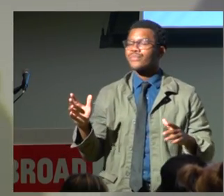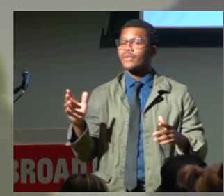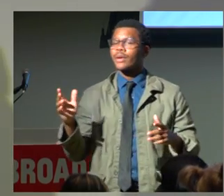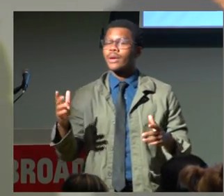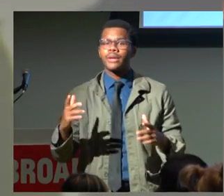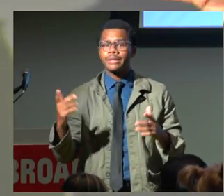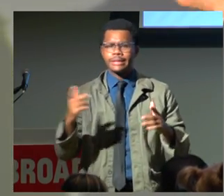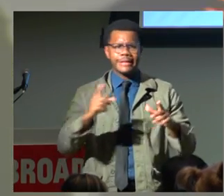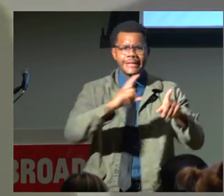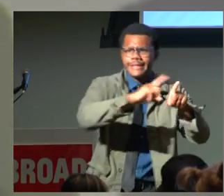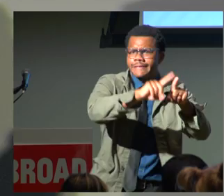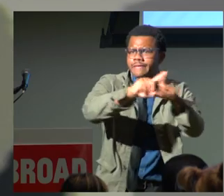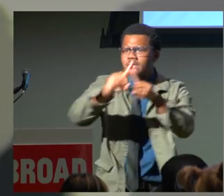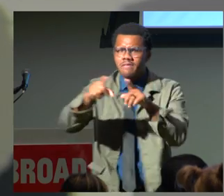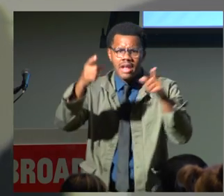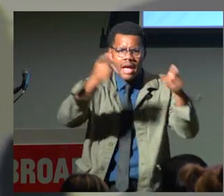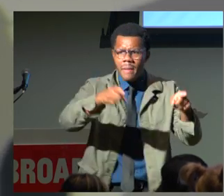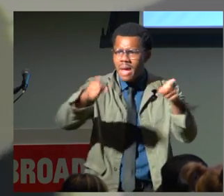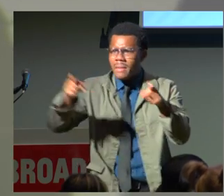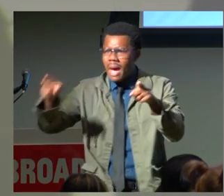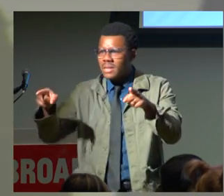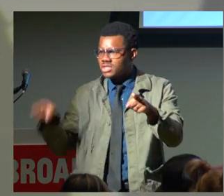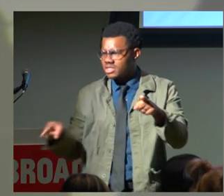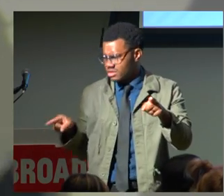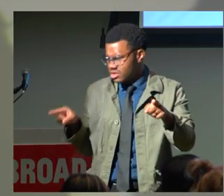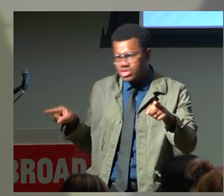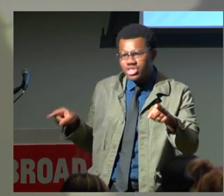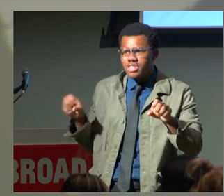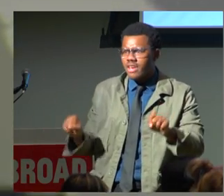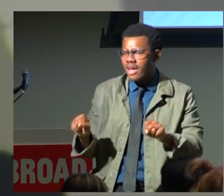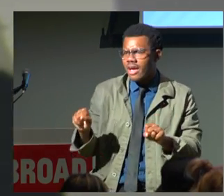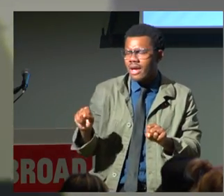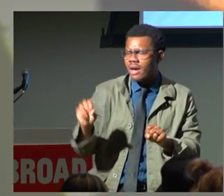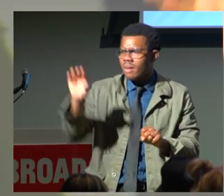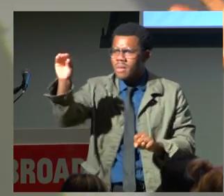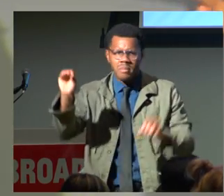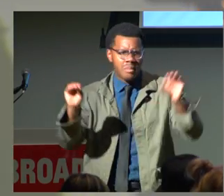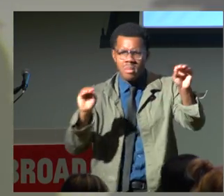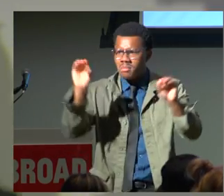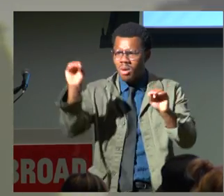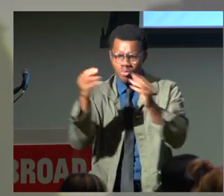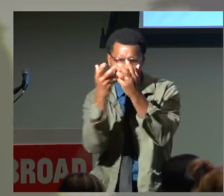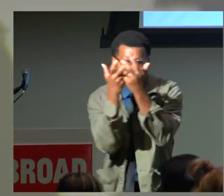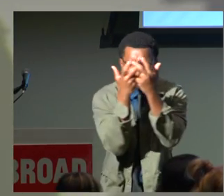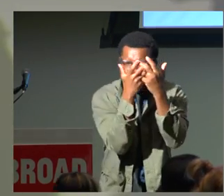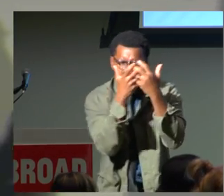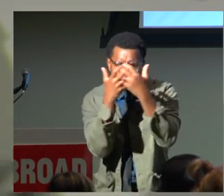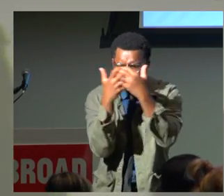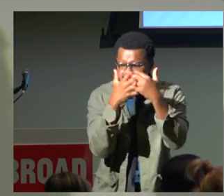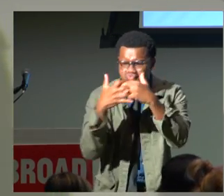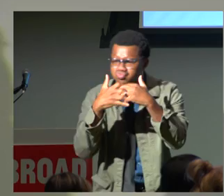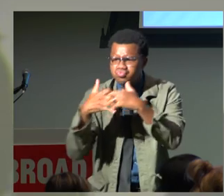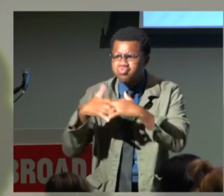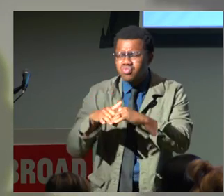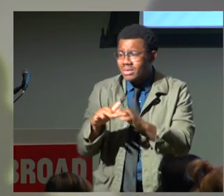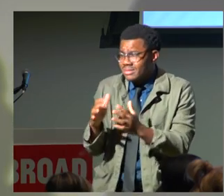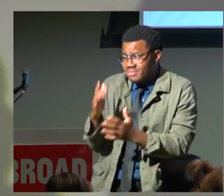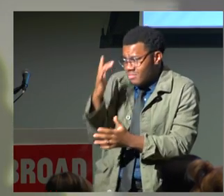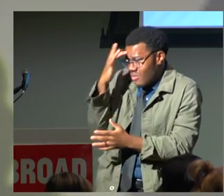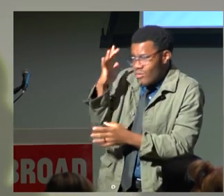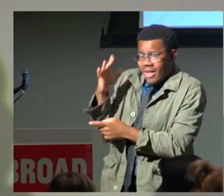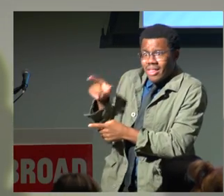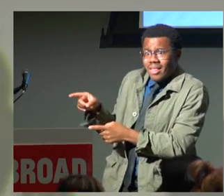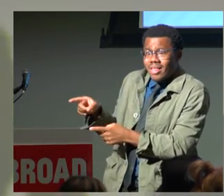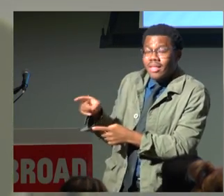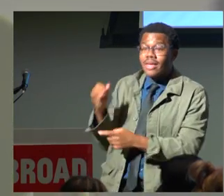same time, and she just knows this. She's just so smart. She's brilliant. And now, if that was left